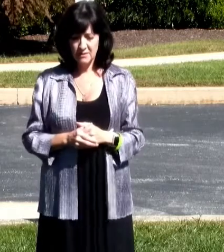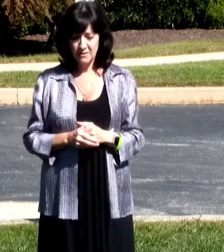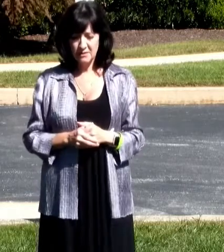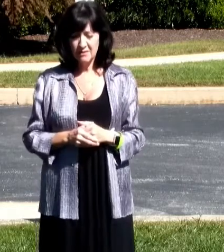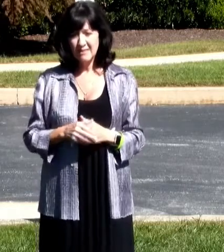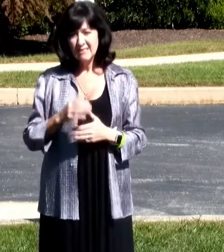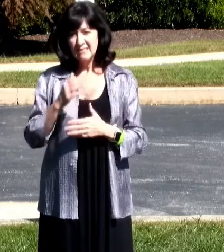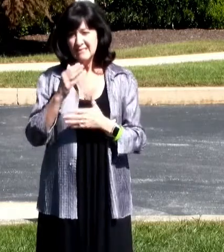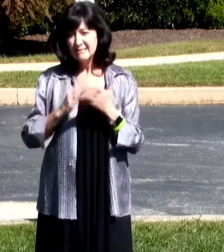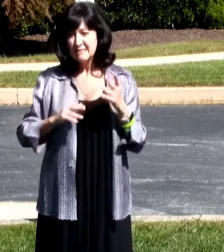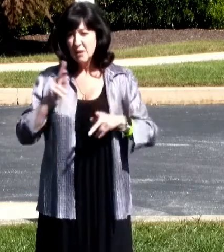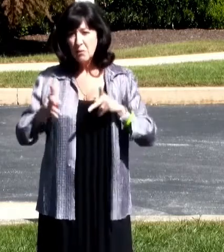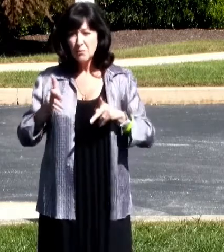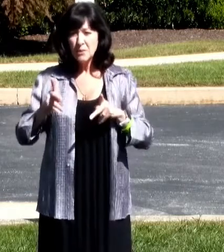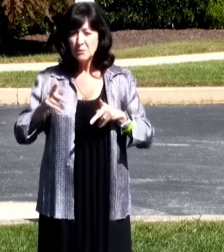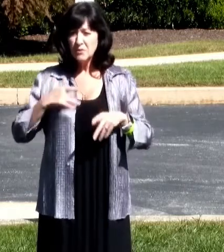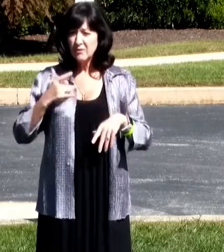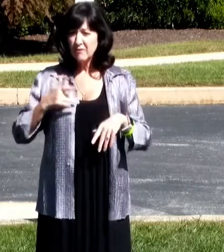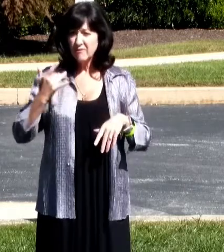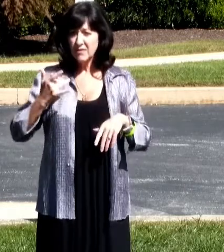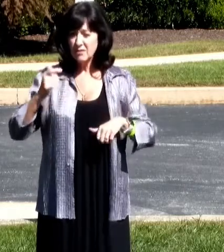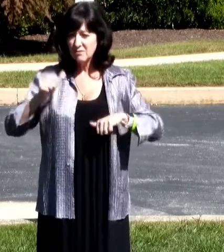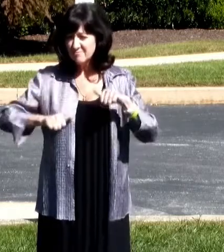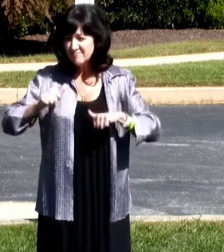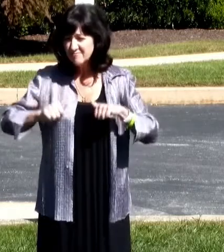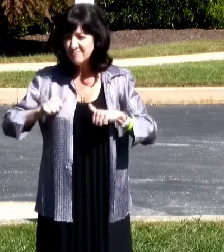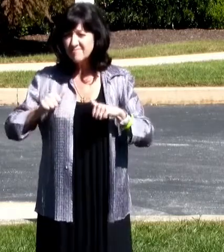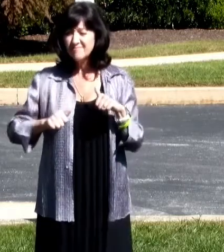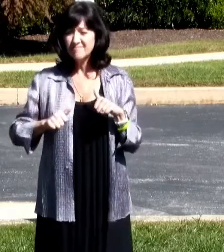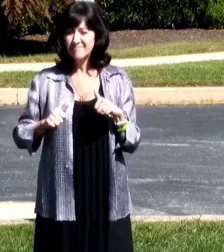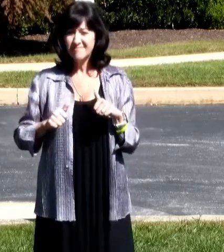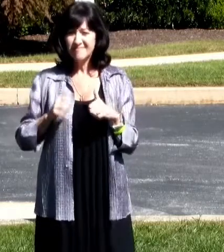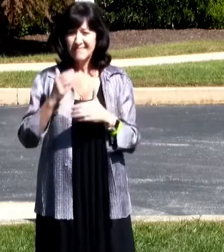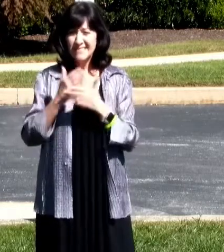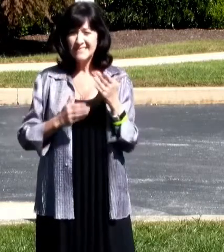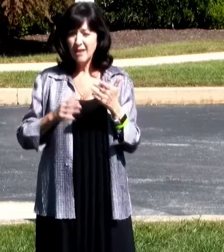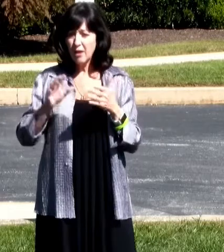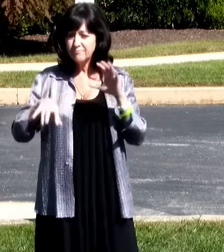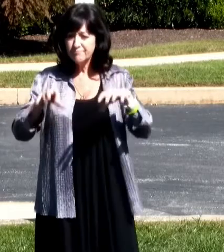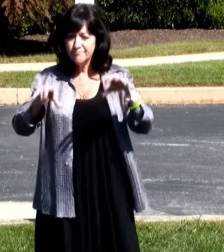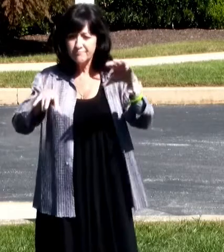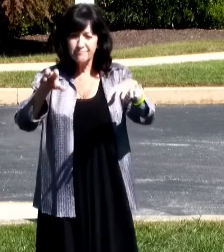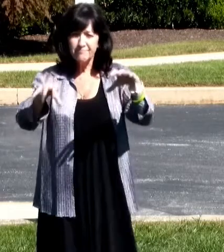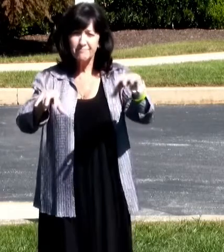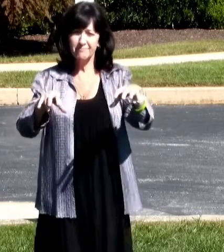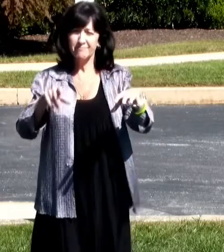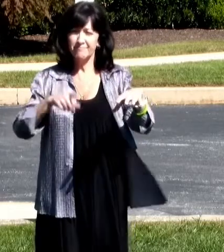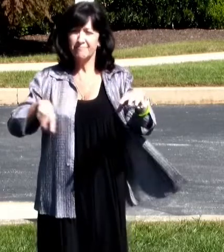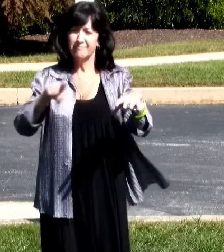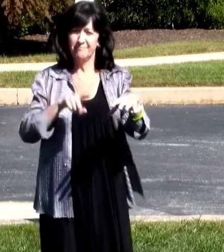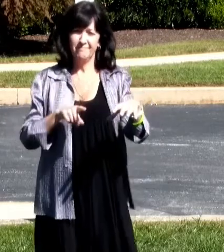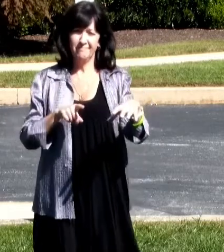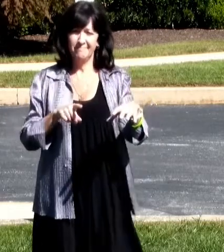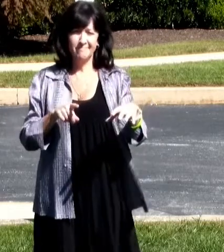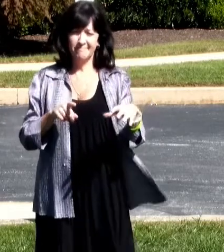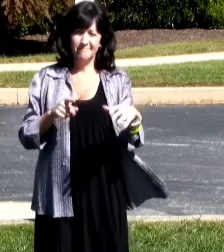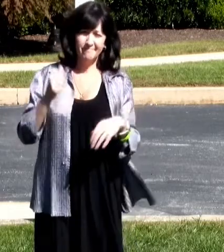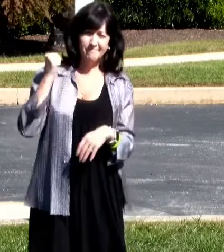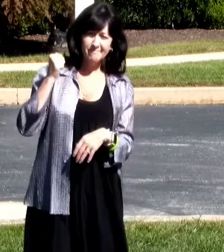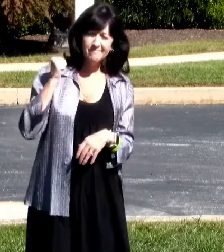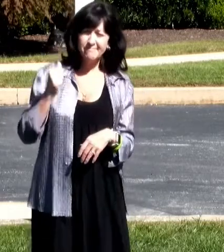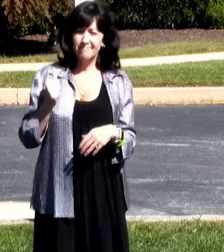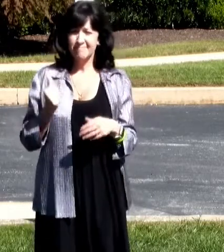of our population is there, and I think those who are best positioned to help us get through that